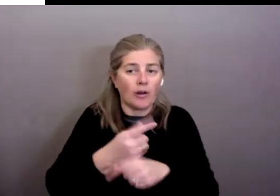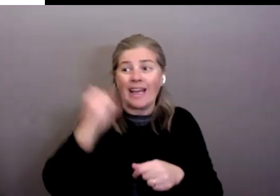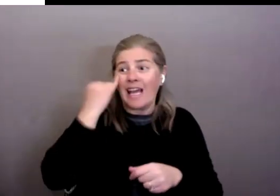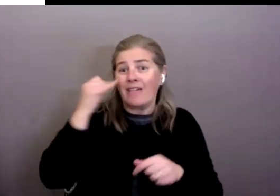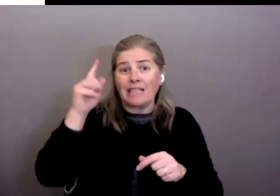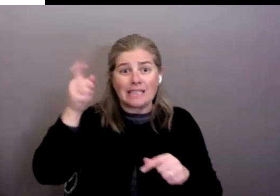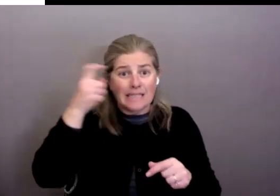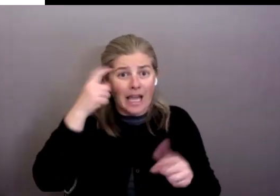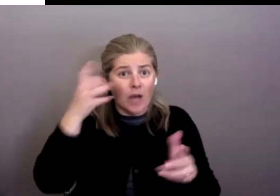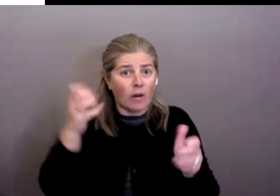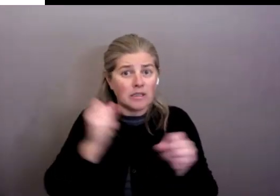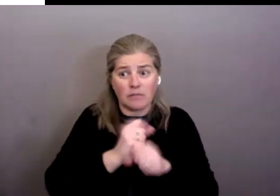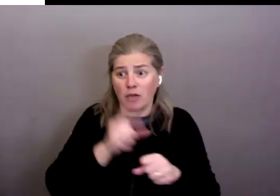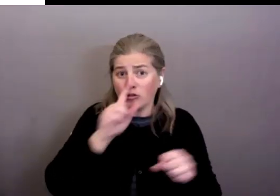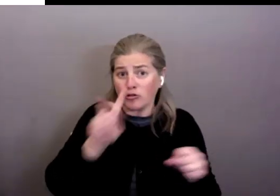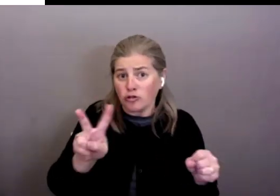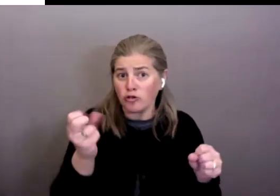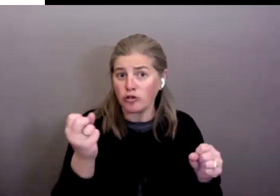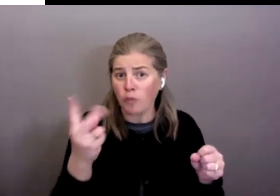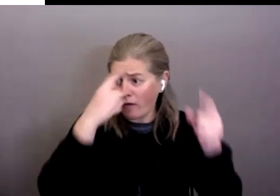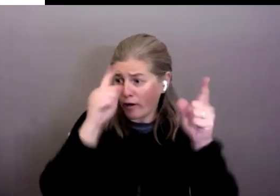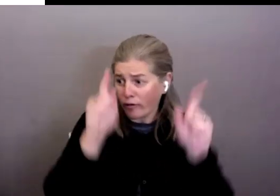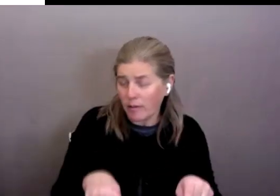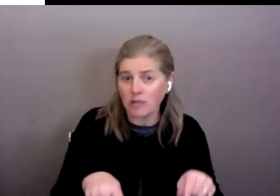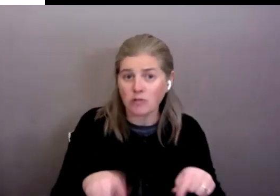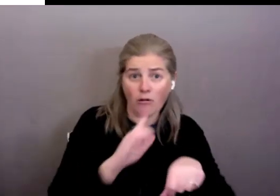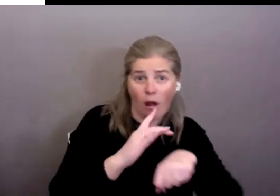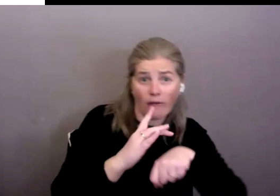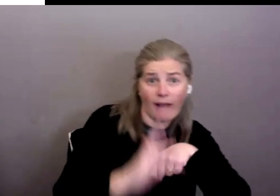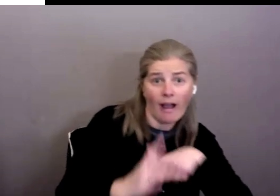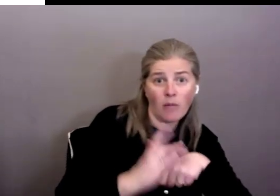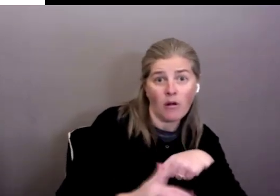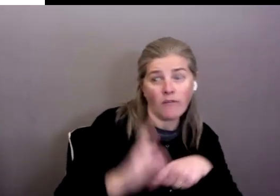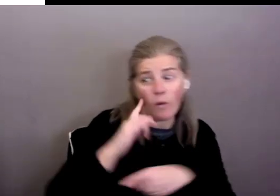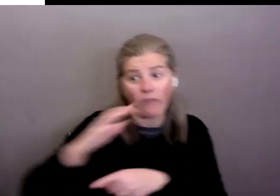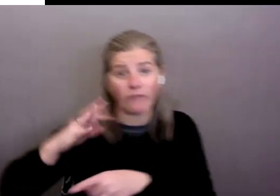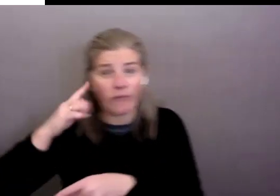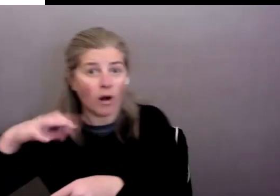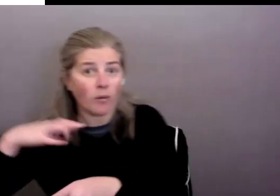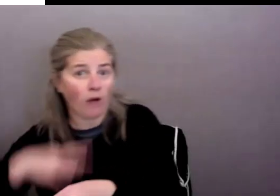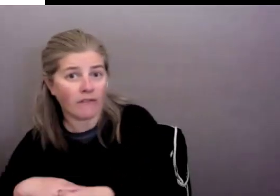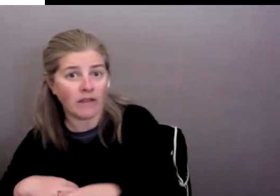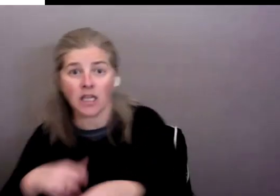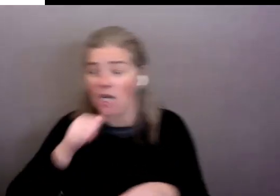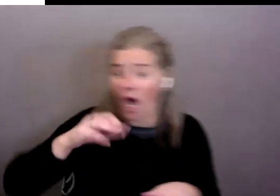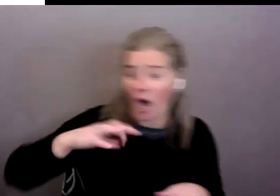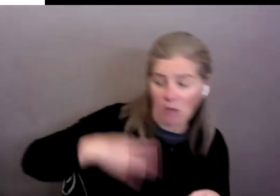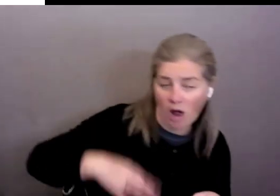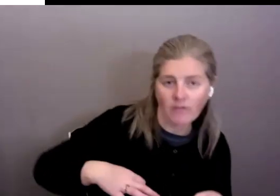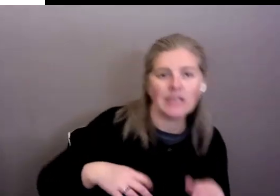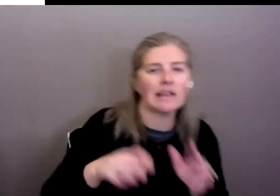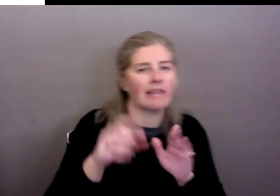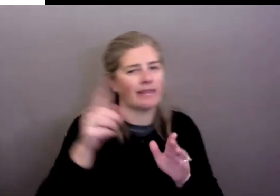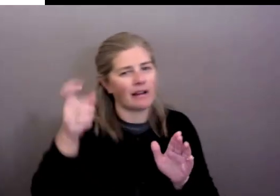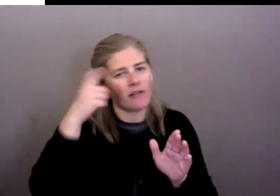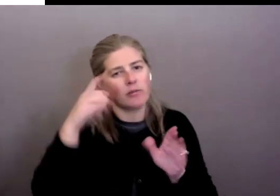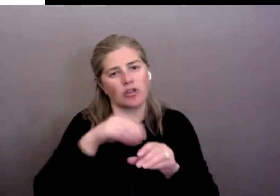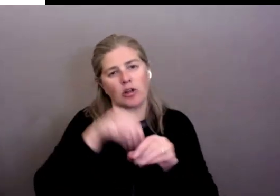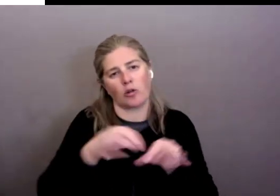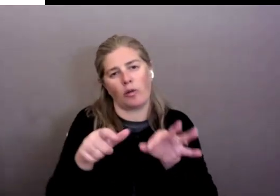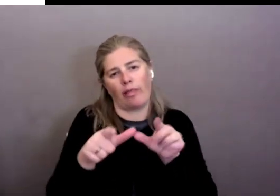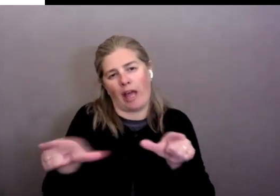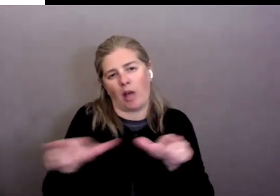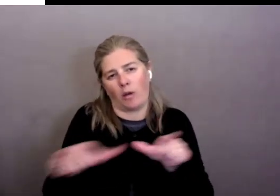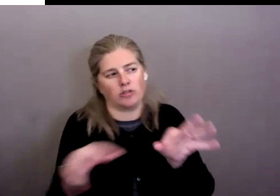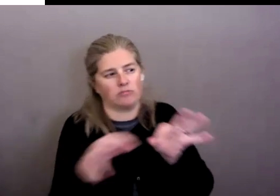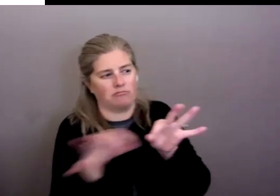sure that 212 agreements are available for for-profits and nonprofit contracts, the state should include language to this